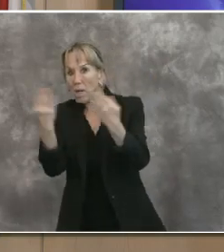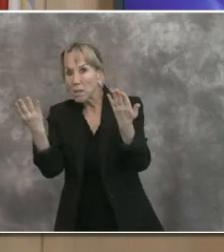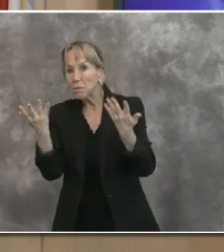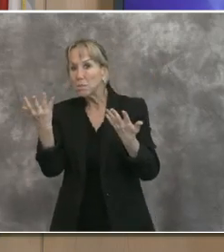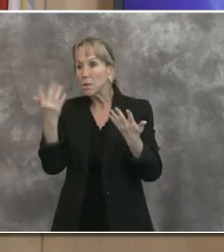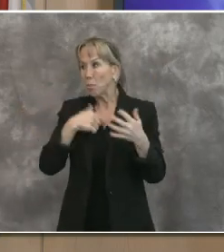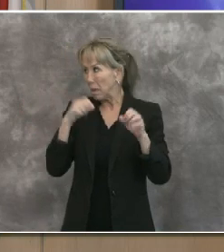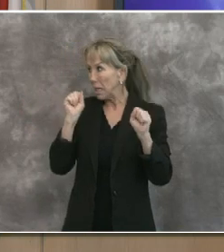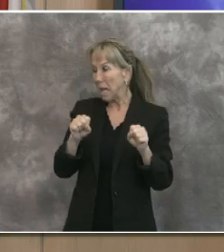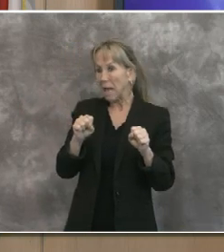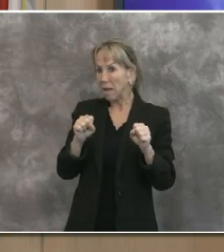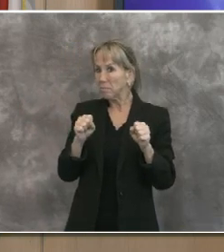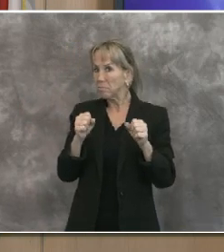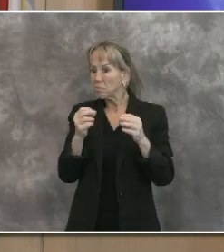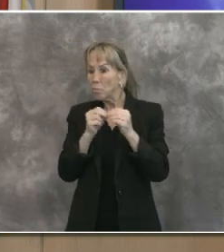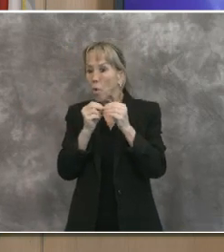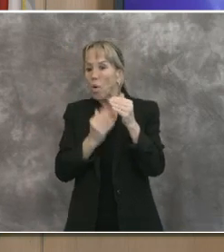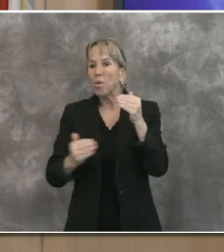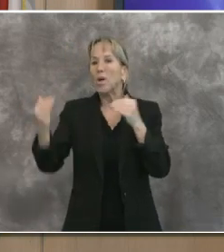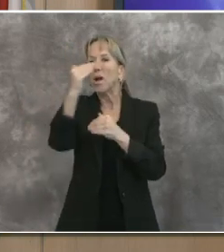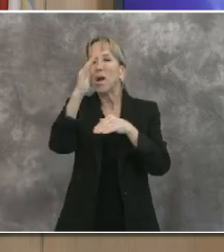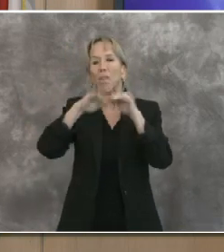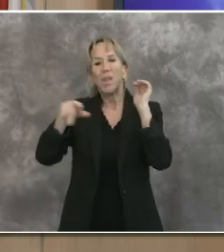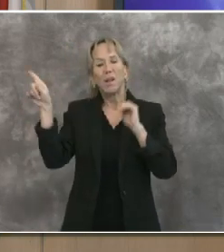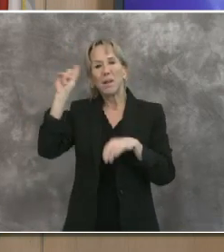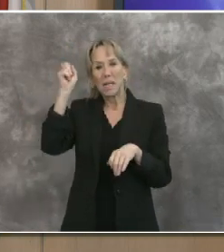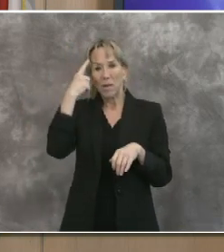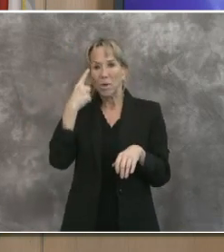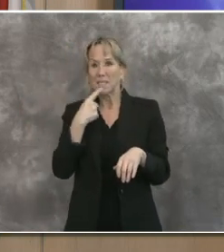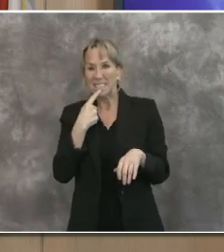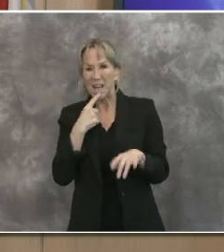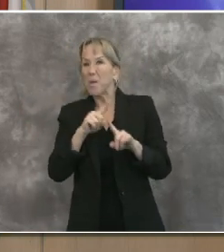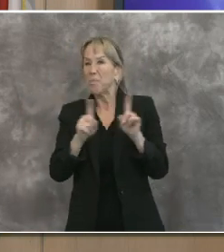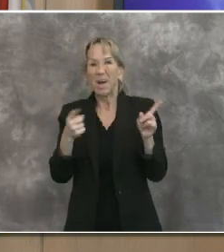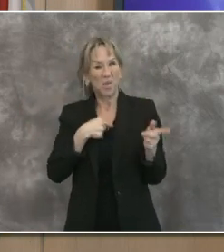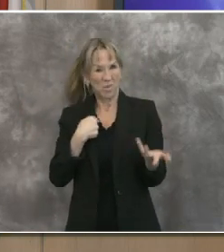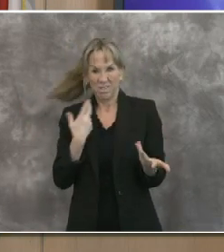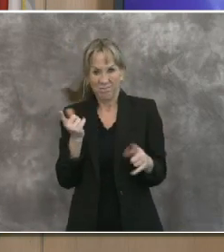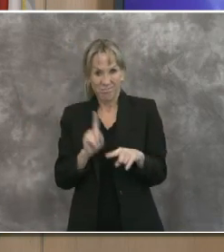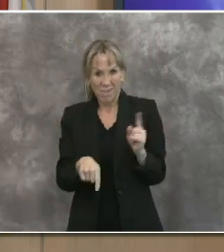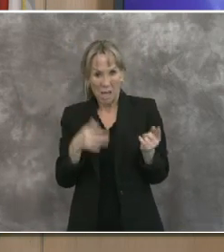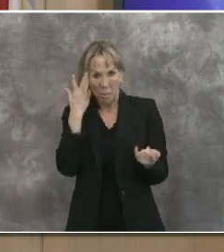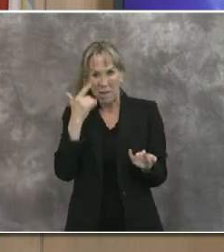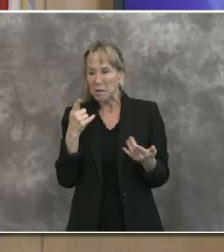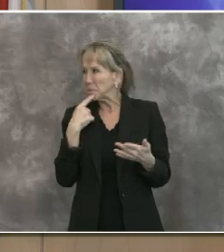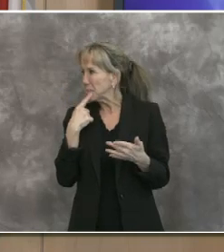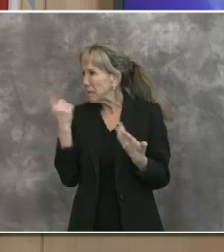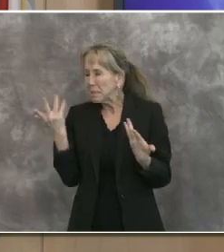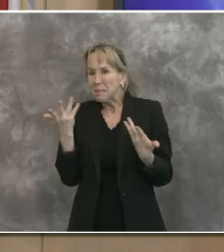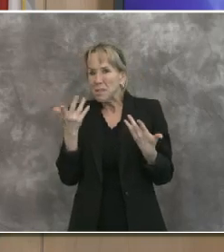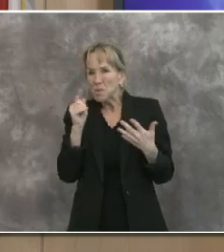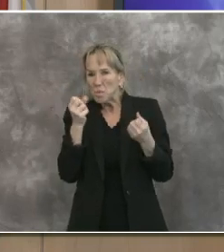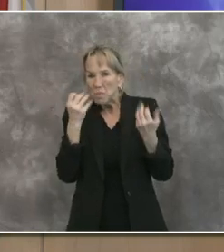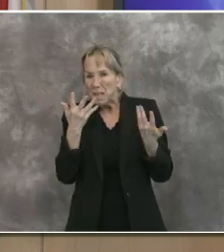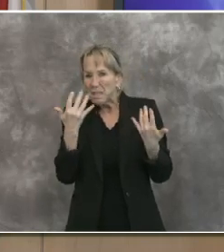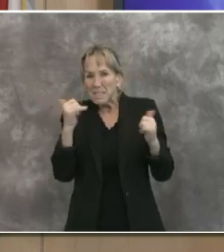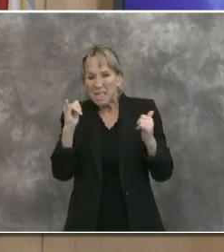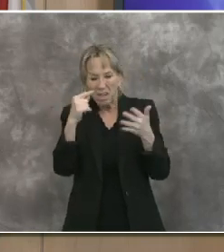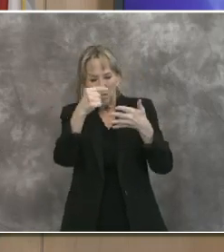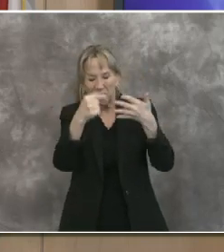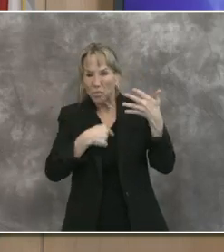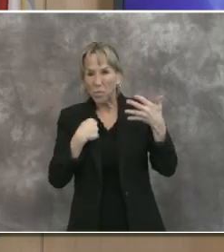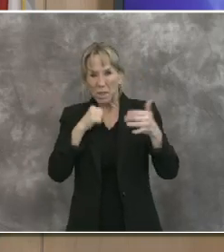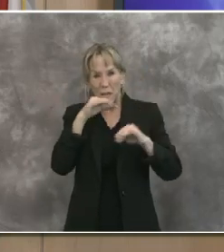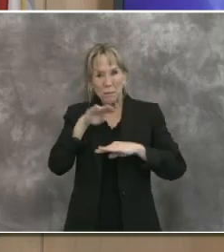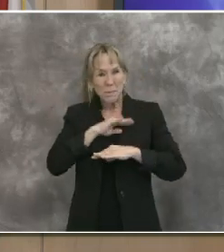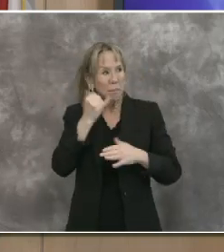governor's guidelines. But you mentioned specifically some of the things that we're not ready for in terms of cases and in deaths. As far